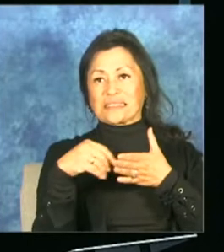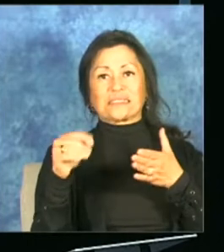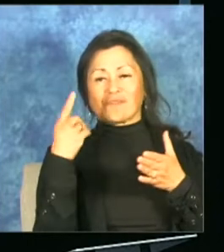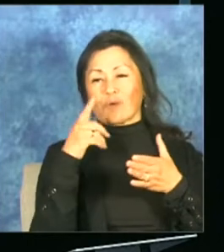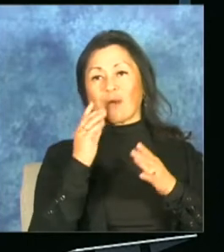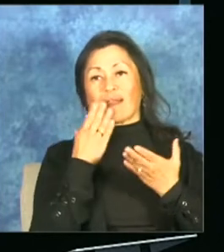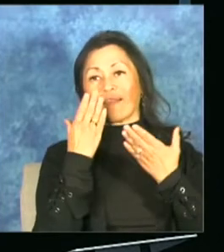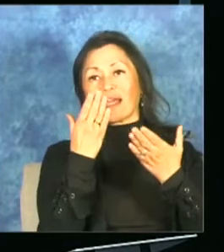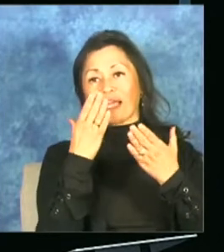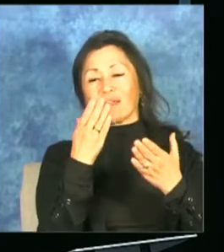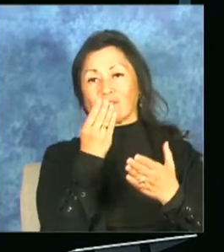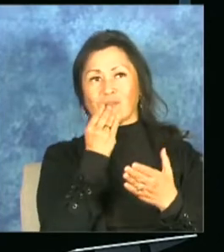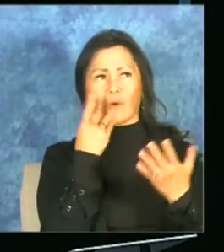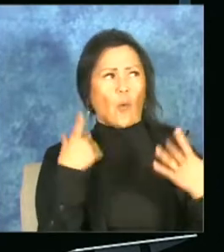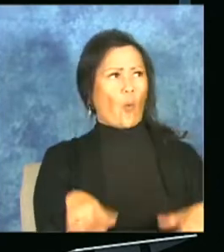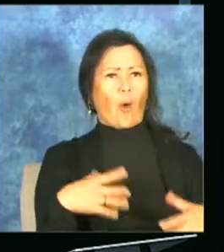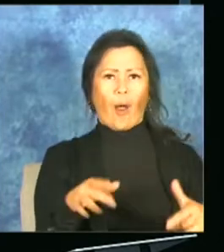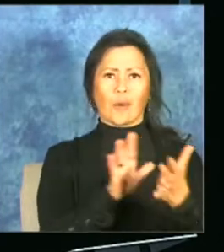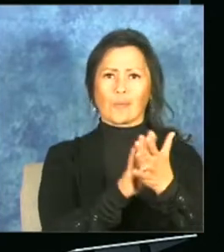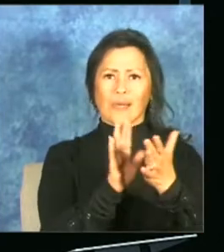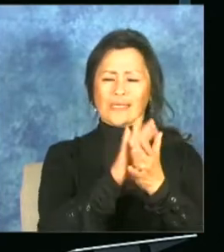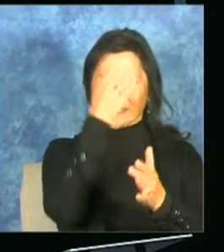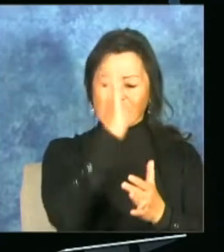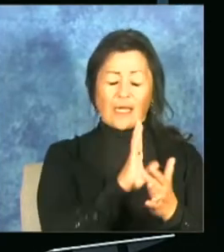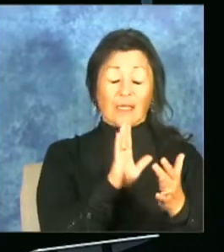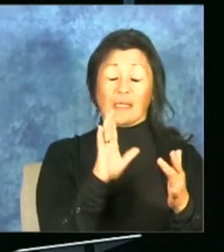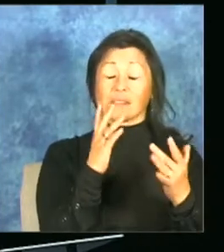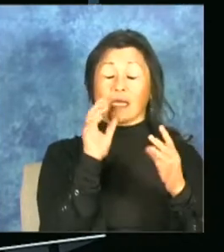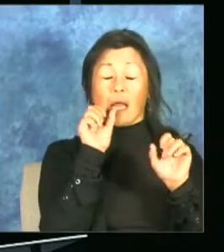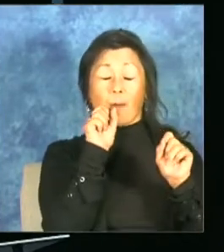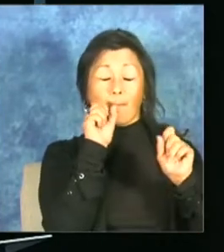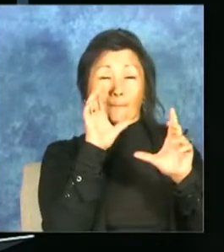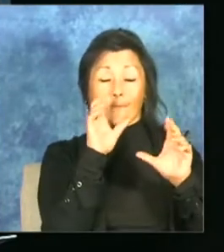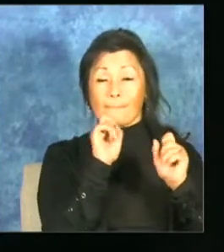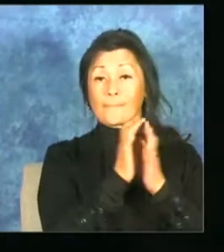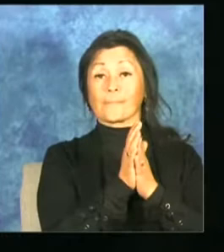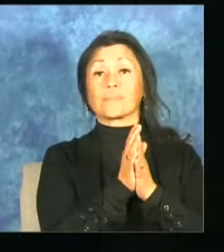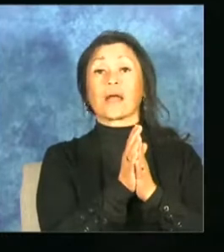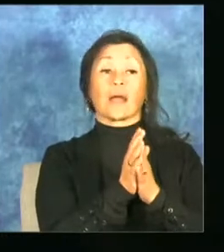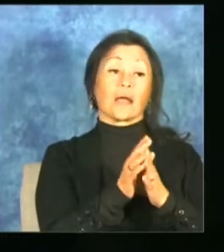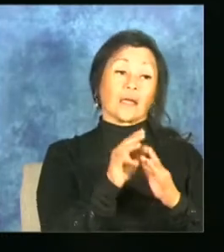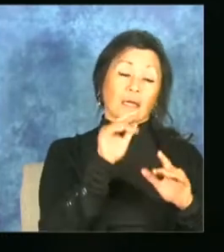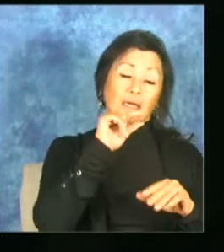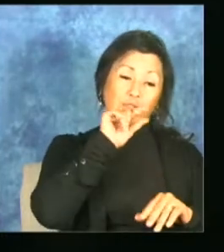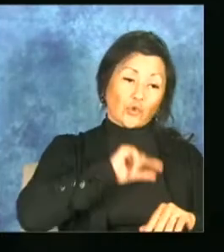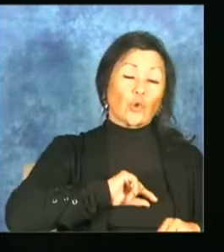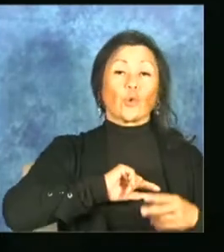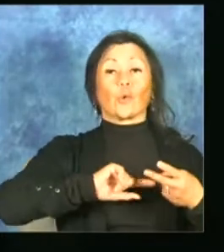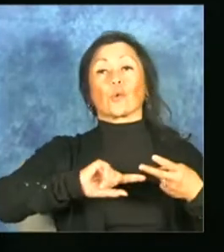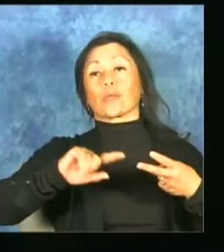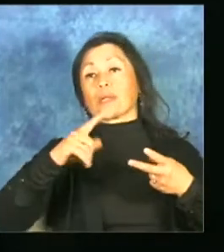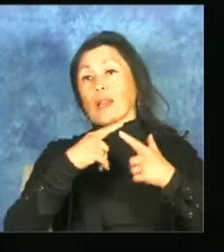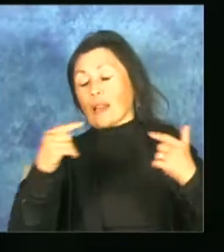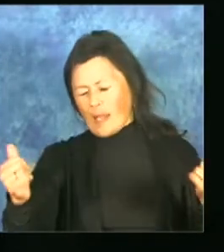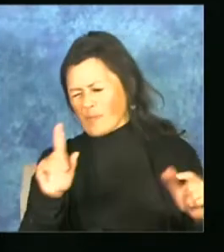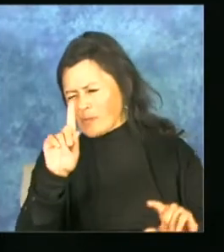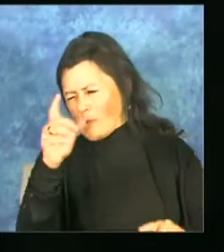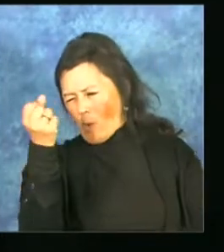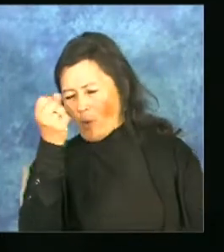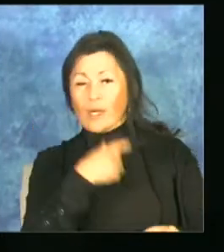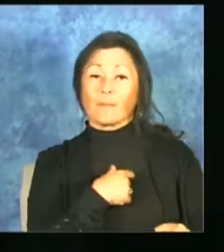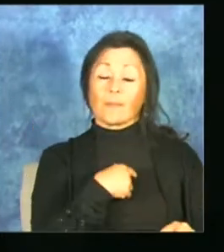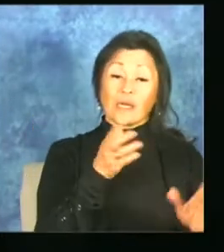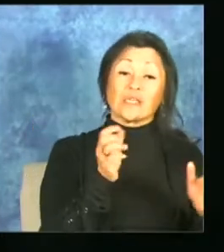for Thanksgiving meals. Can we give God praise for that? How absolutely incredible. Between turkeys and everything, and I'll mention all that in a second,